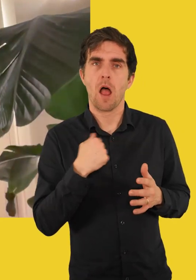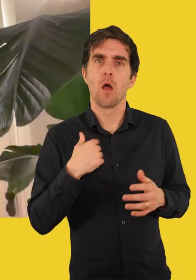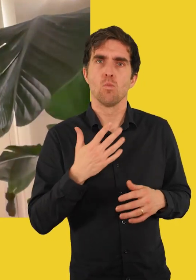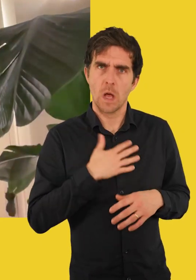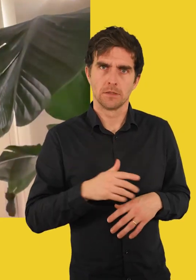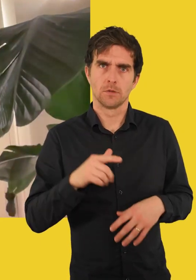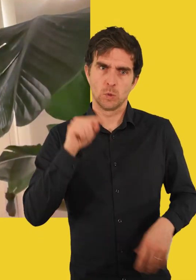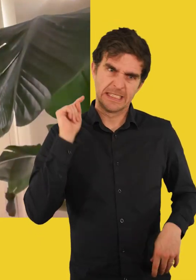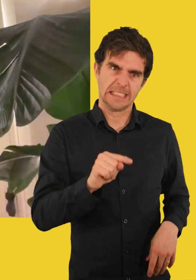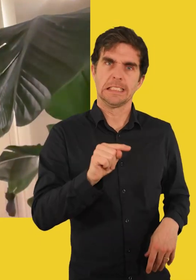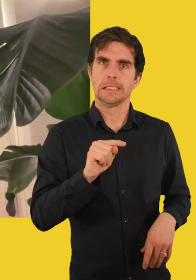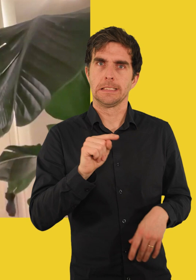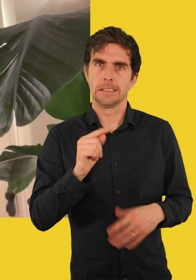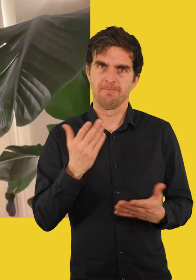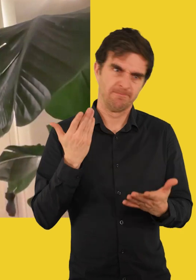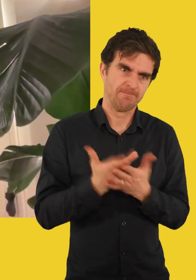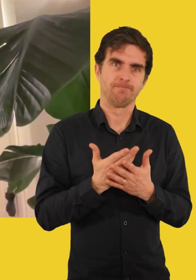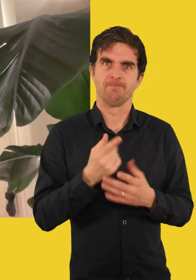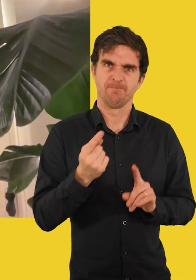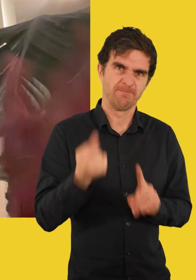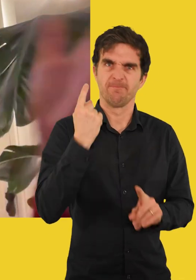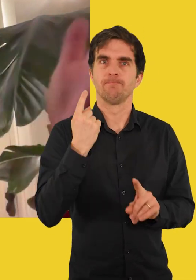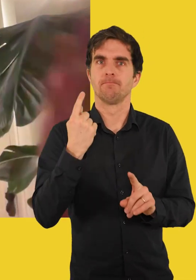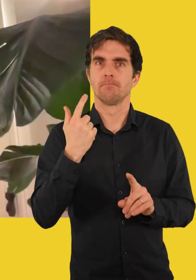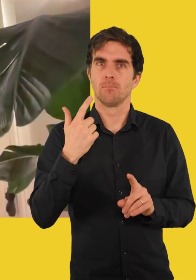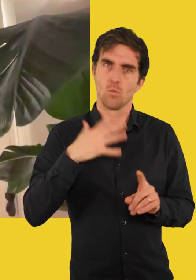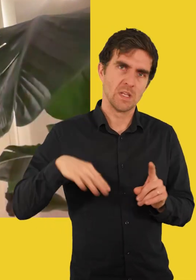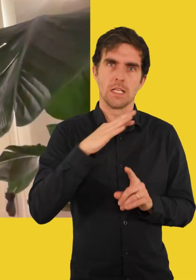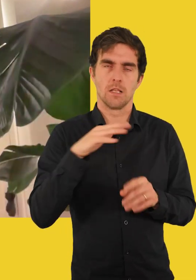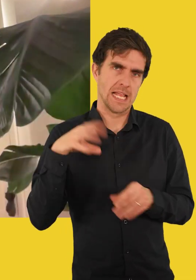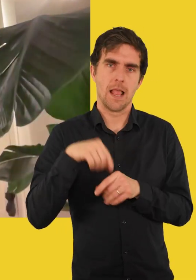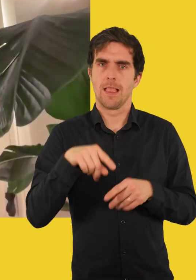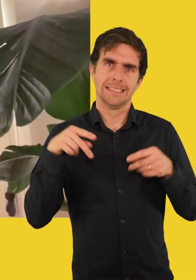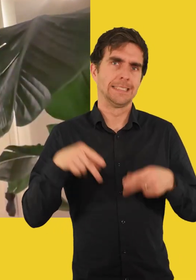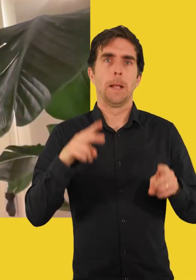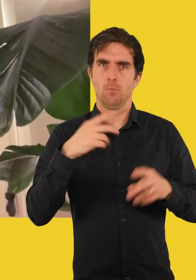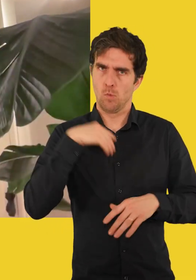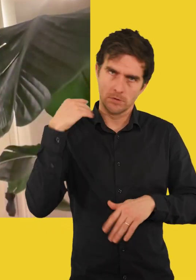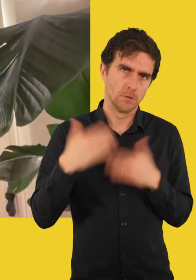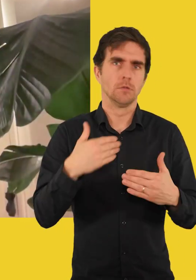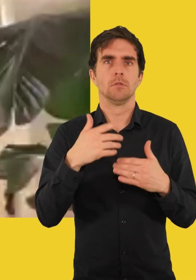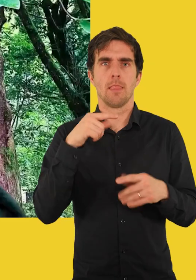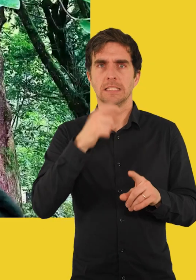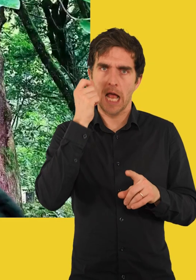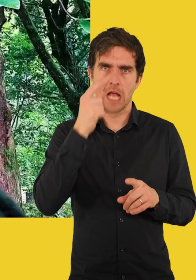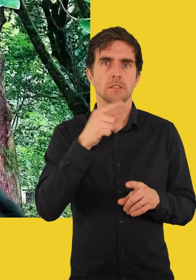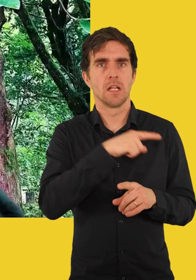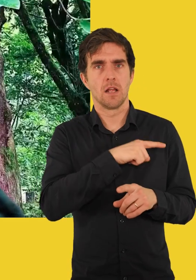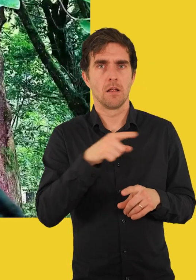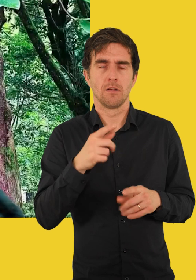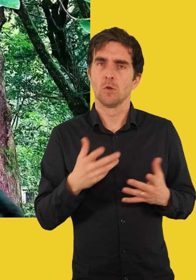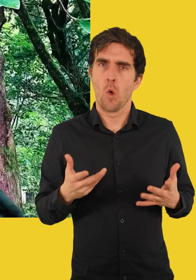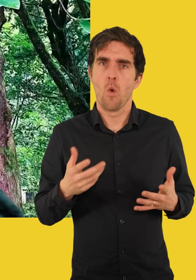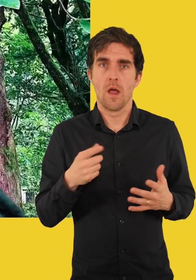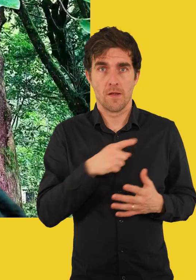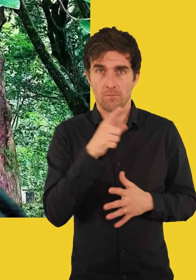I just want to just put that on the table as well, because we all operate in this system, and I like to move away from the idea that